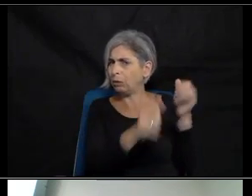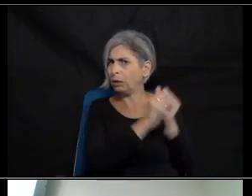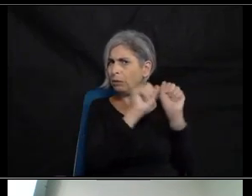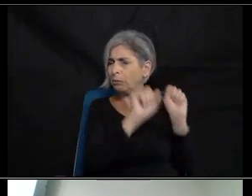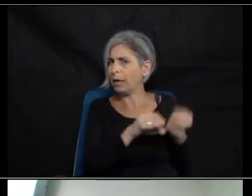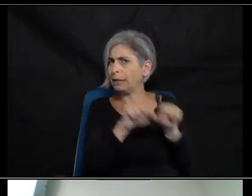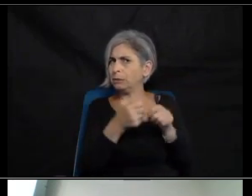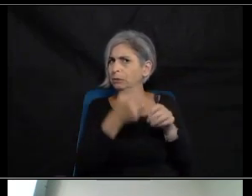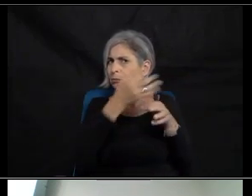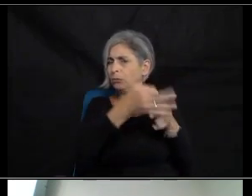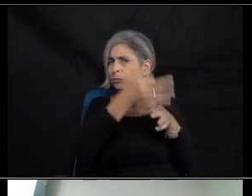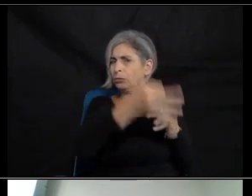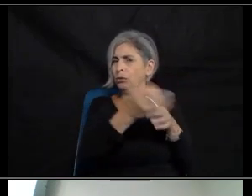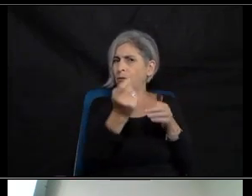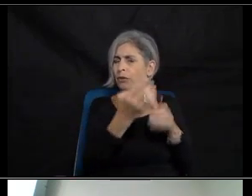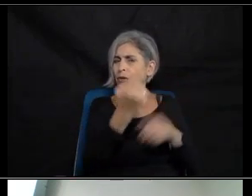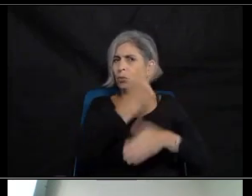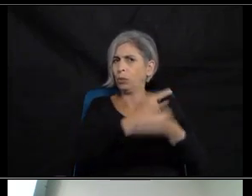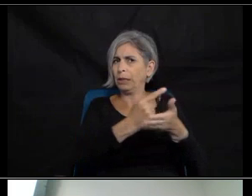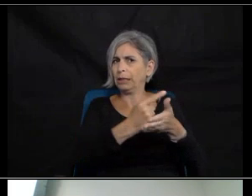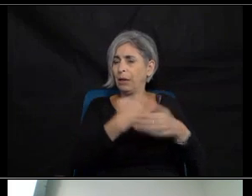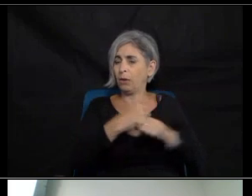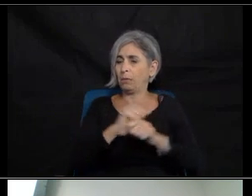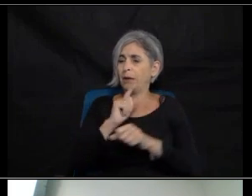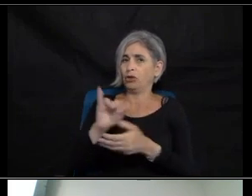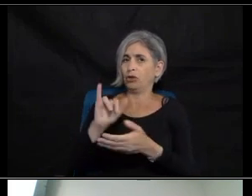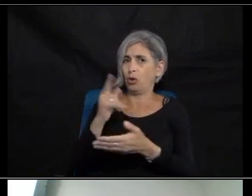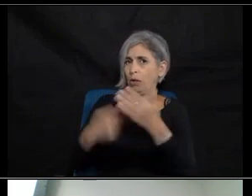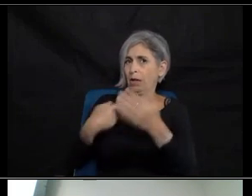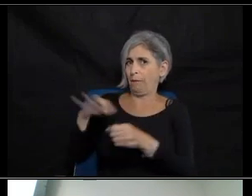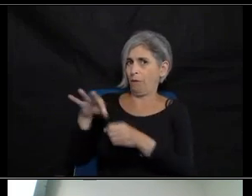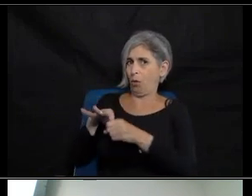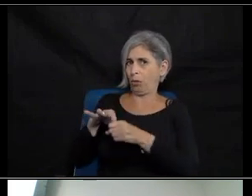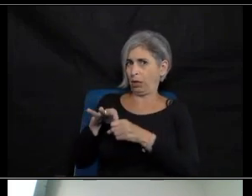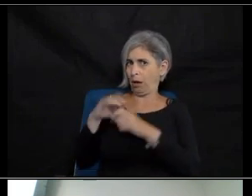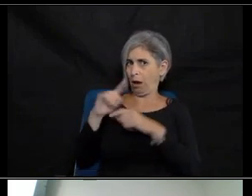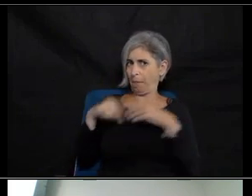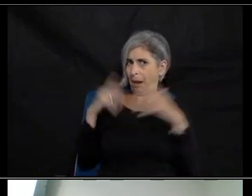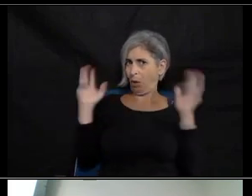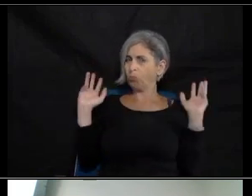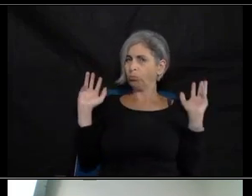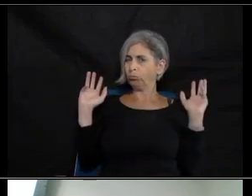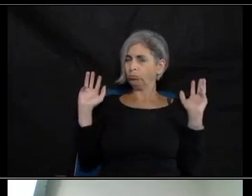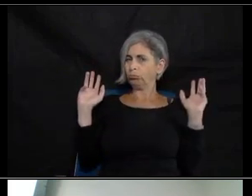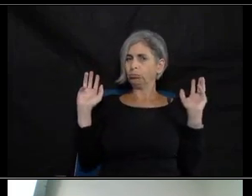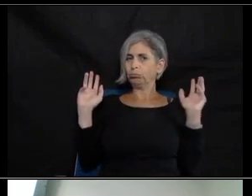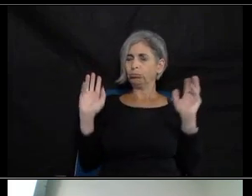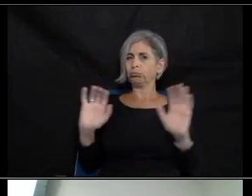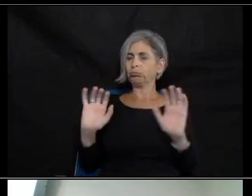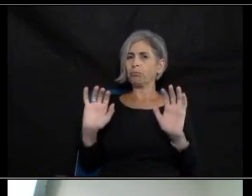a couple of weeks? I just want to make sure what we're voting on.